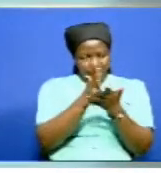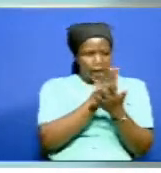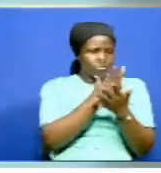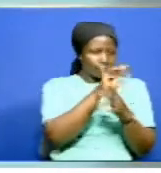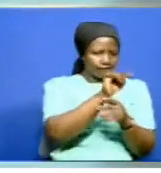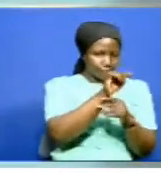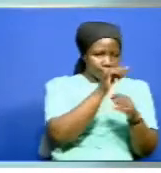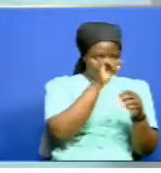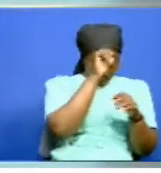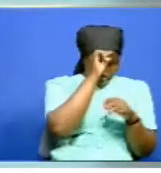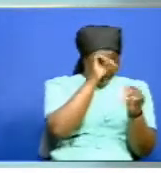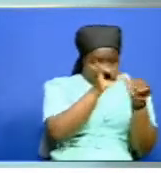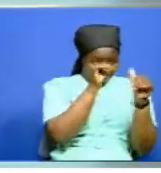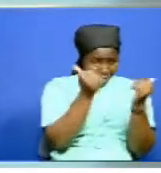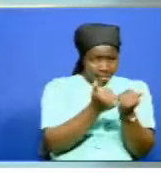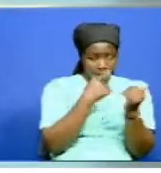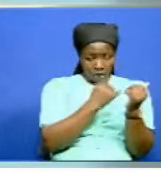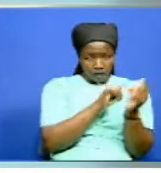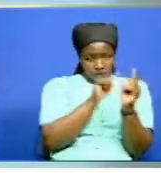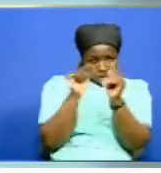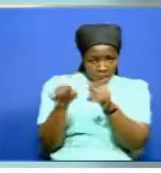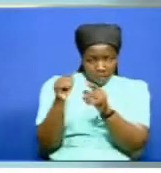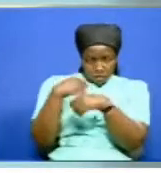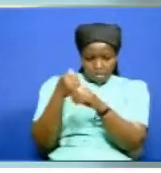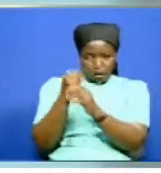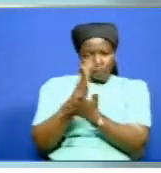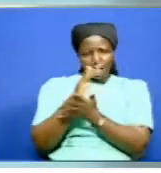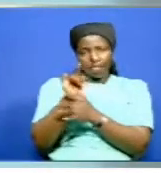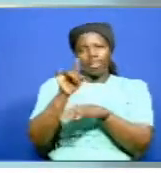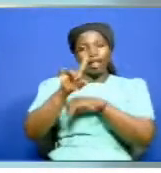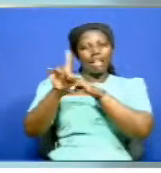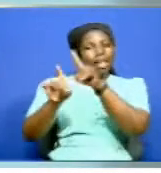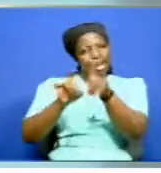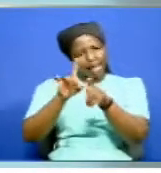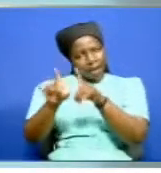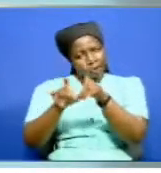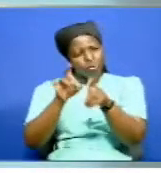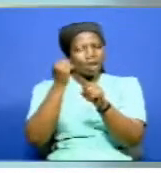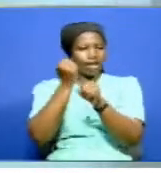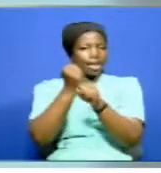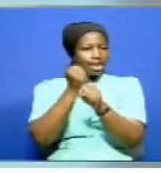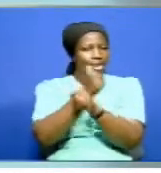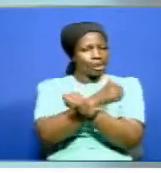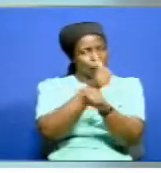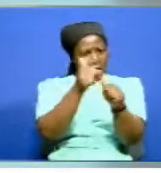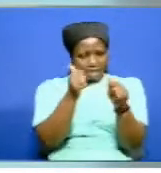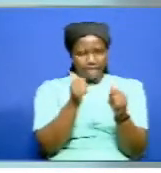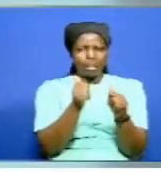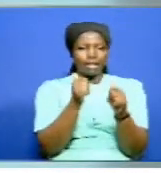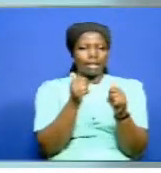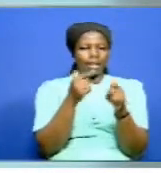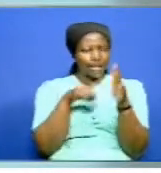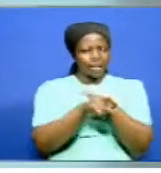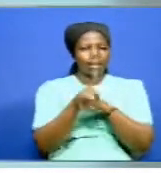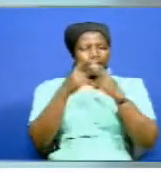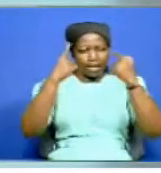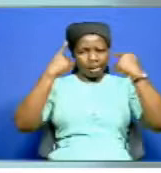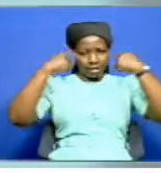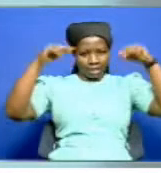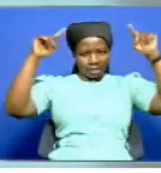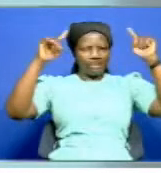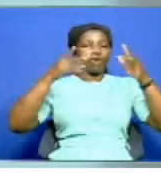government that have come in to ensure that these examinations are carried out in a successful